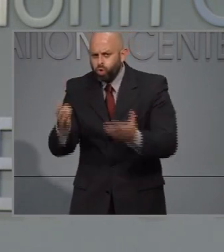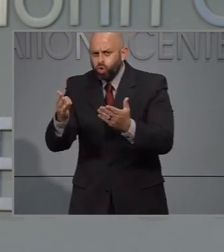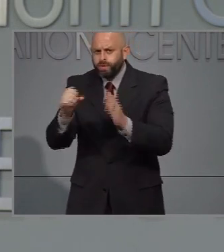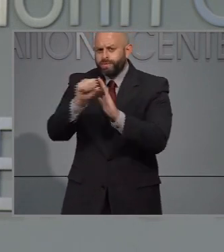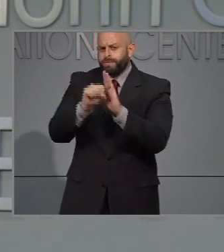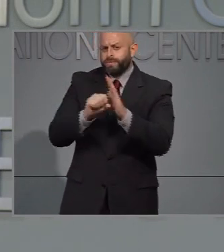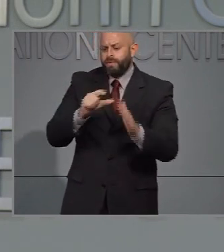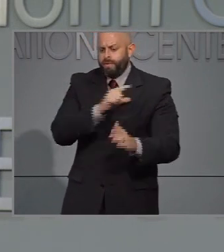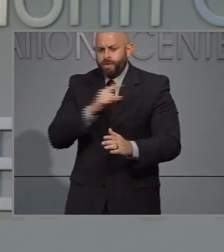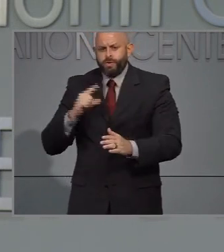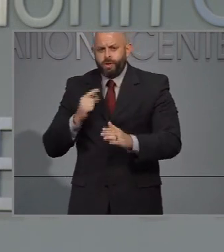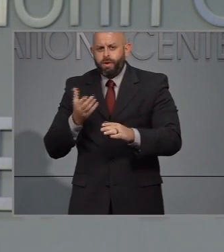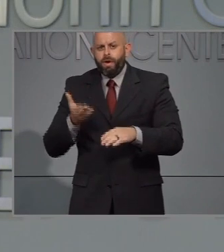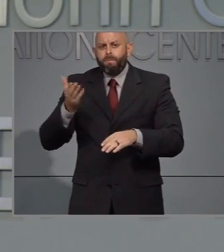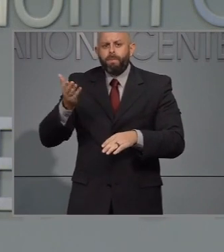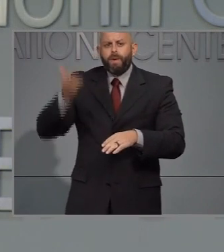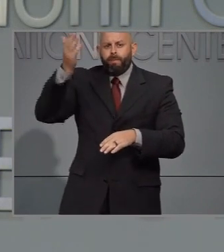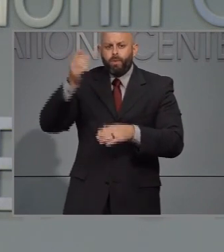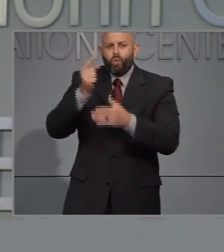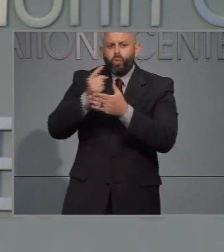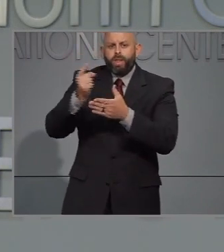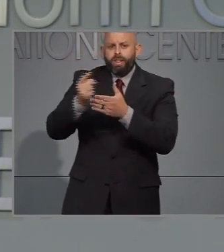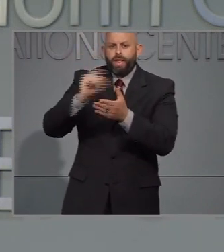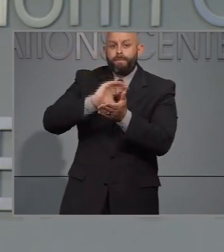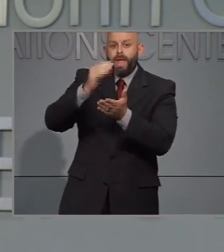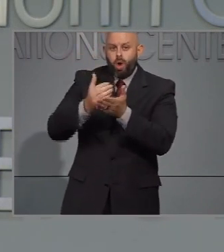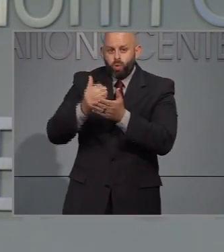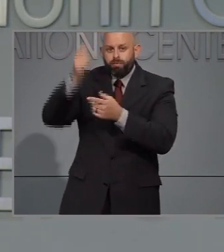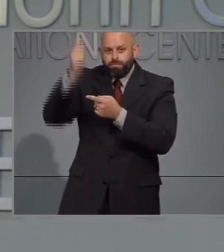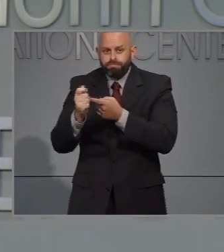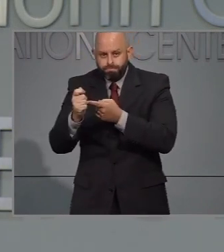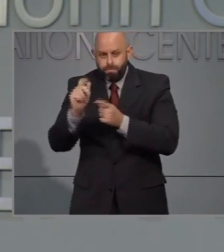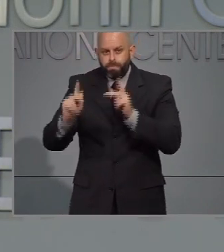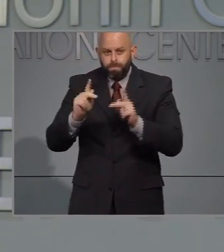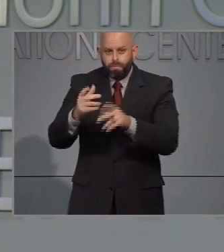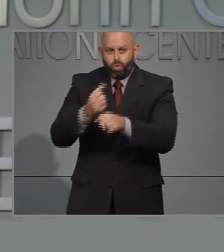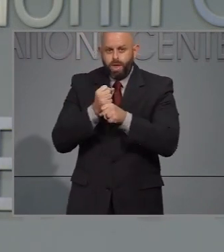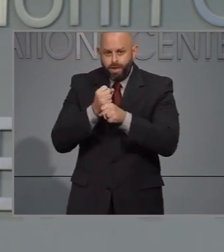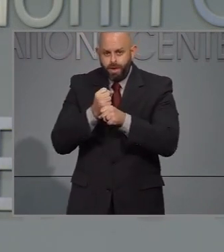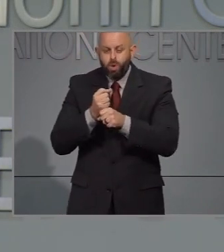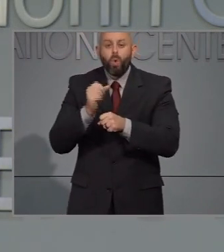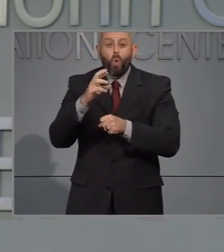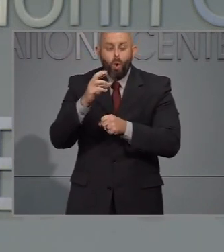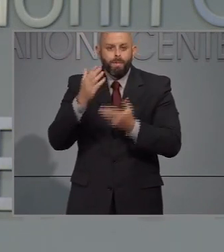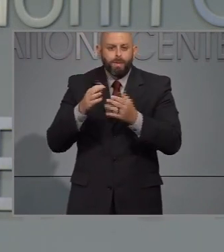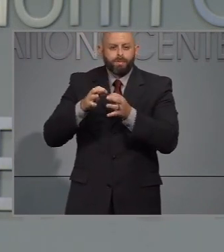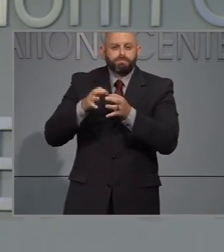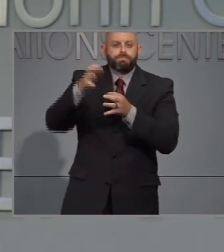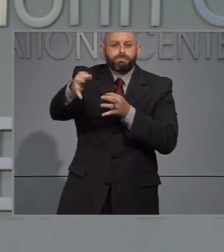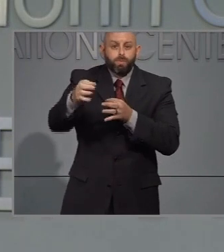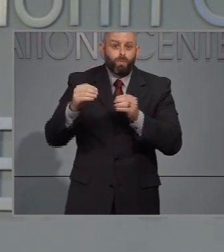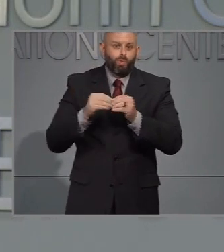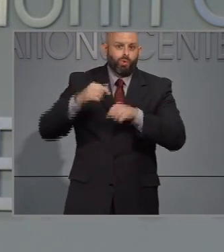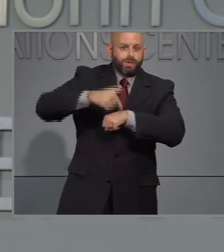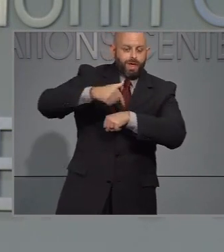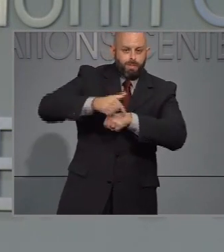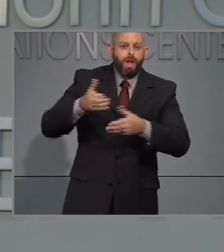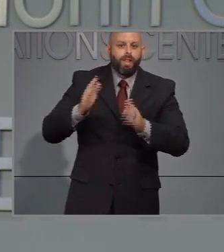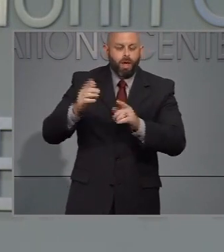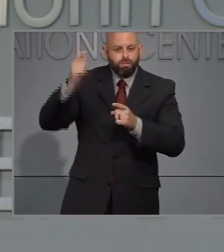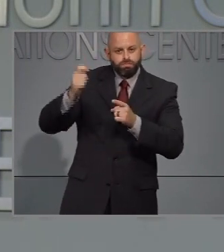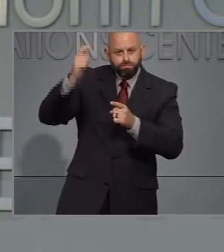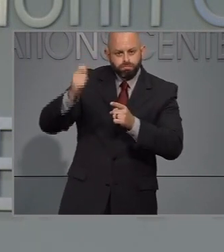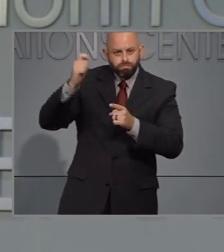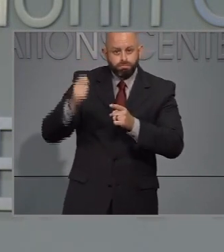amount or the weekly number of benefit weeks. And is there any consideration about calling a special session between now and